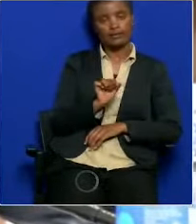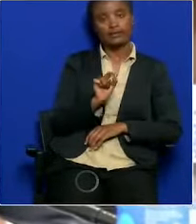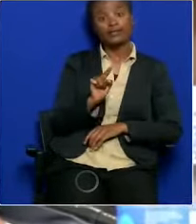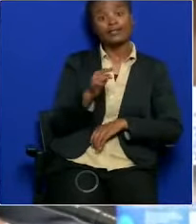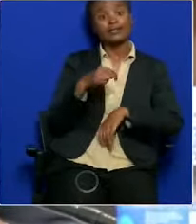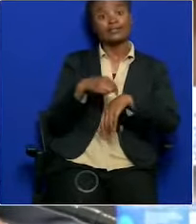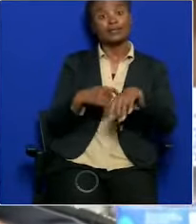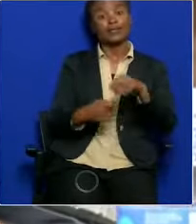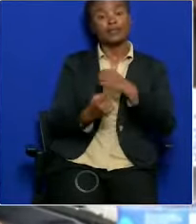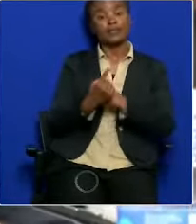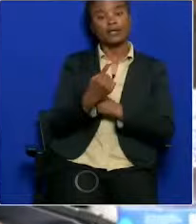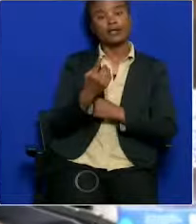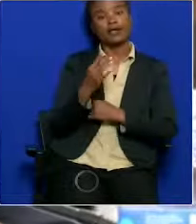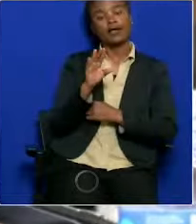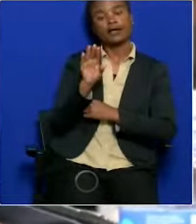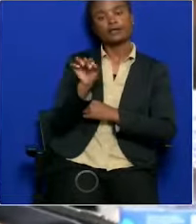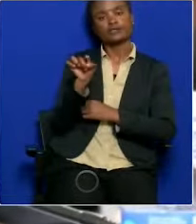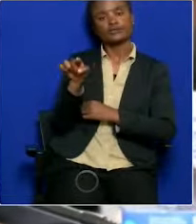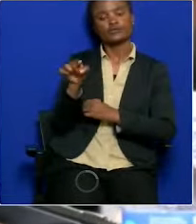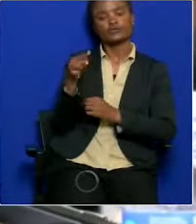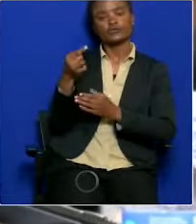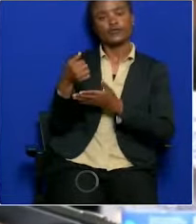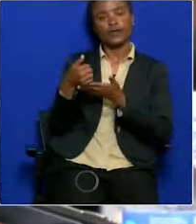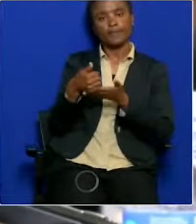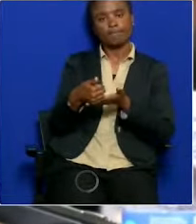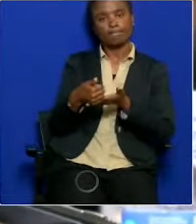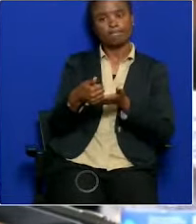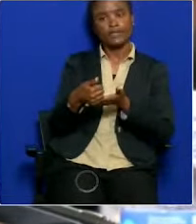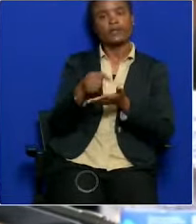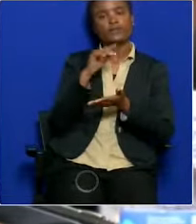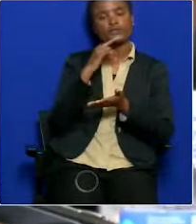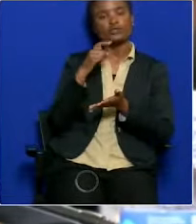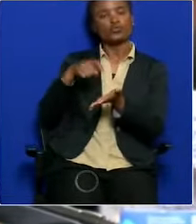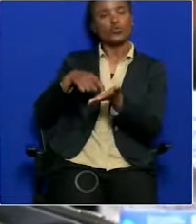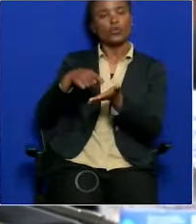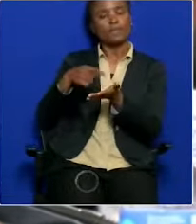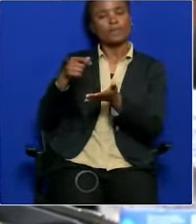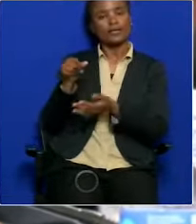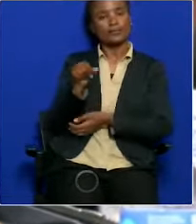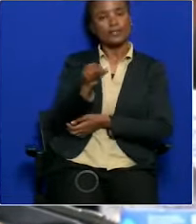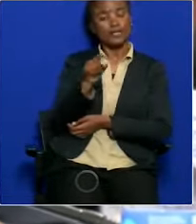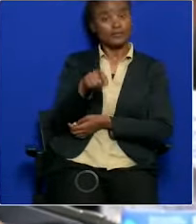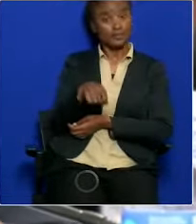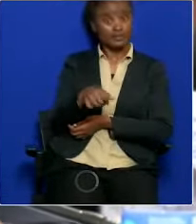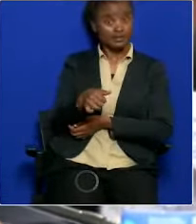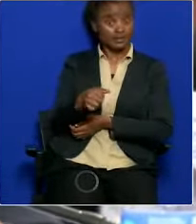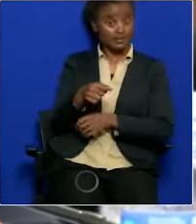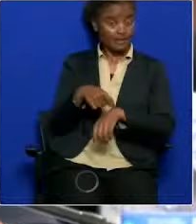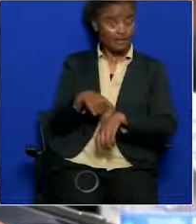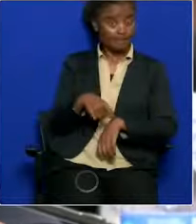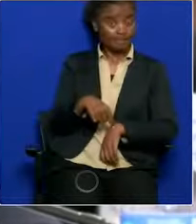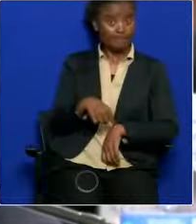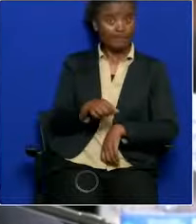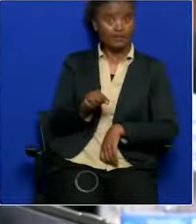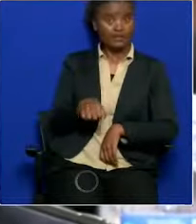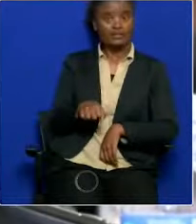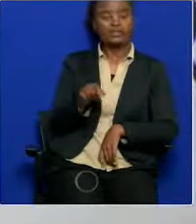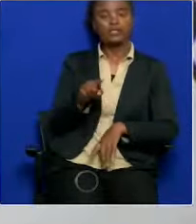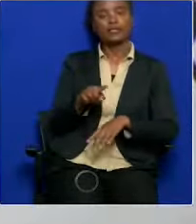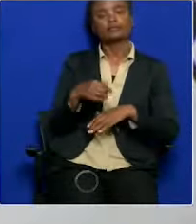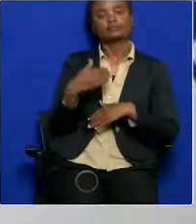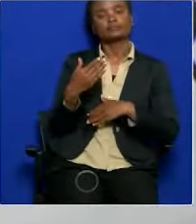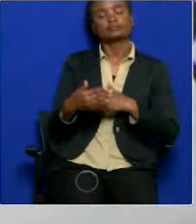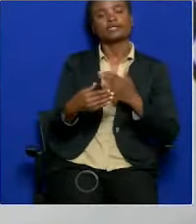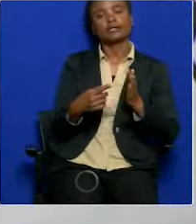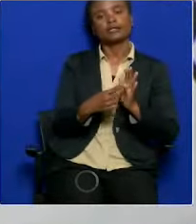you owe him money, in fact, at that point. And then on the 6th, you